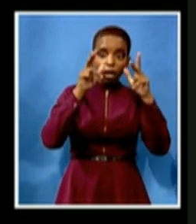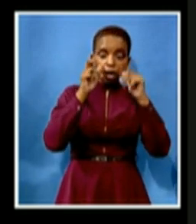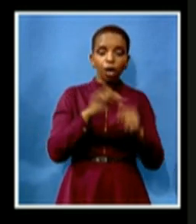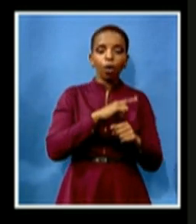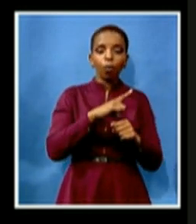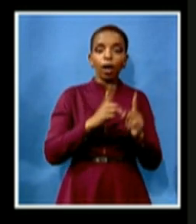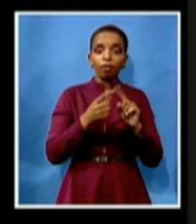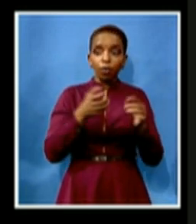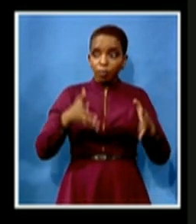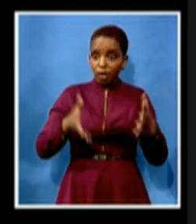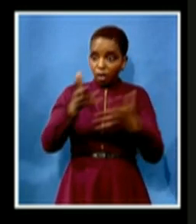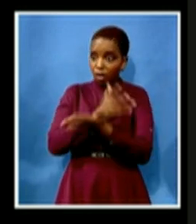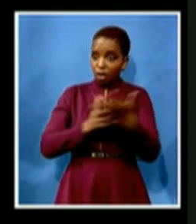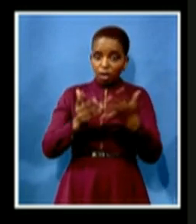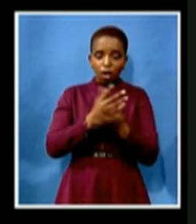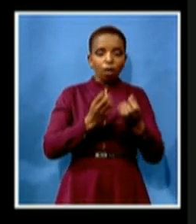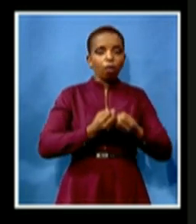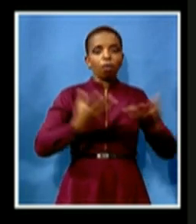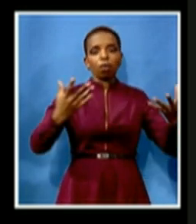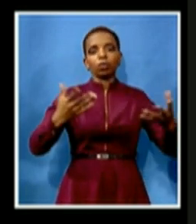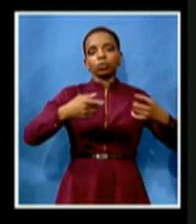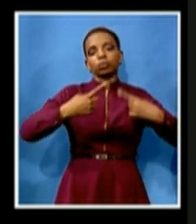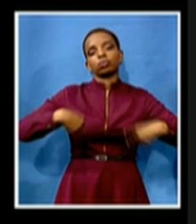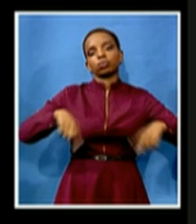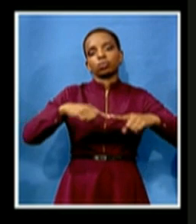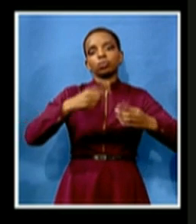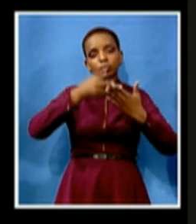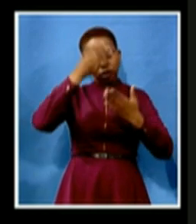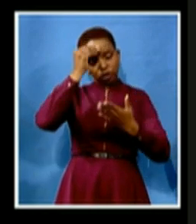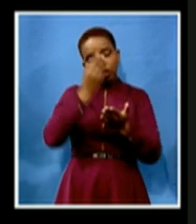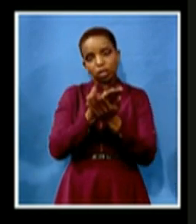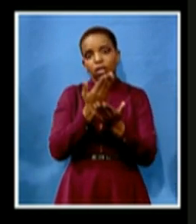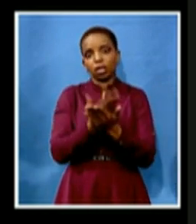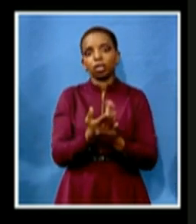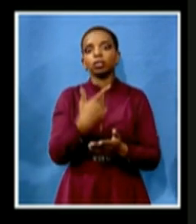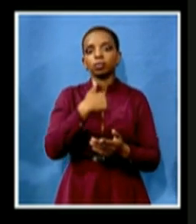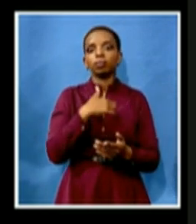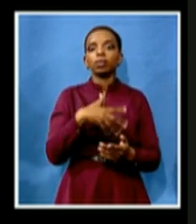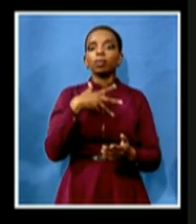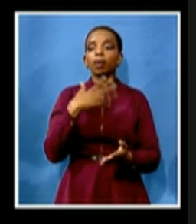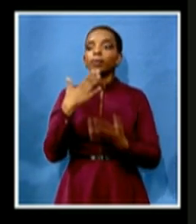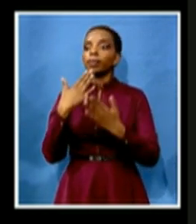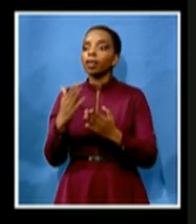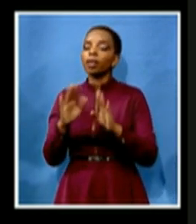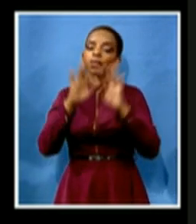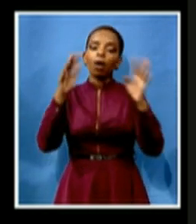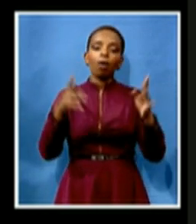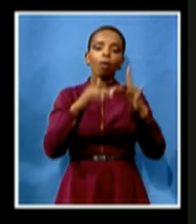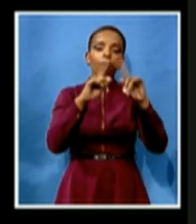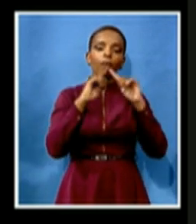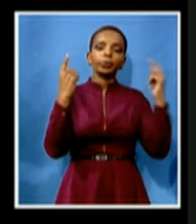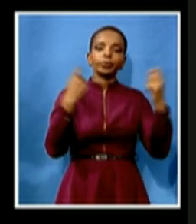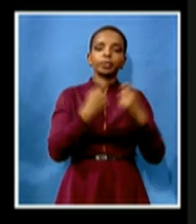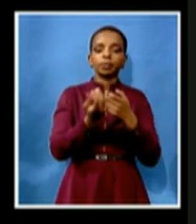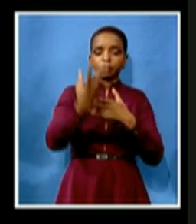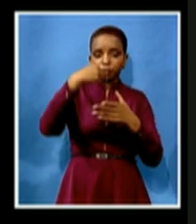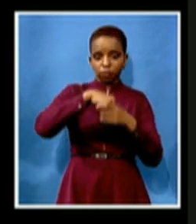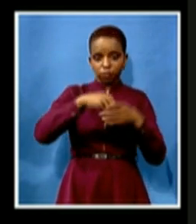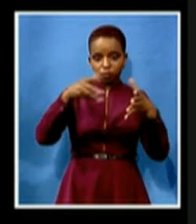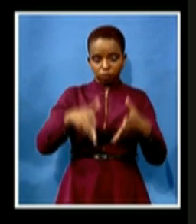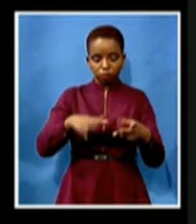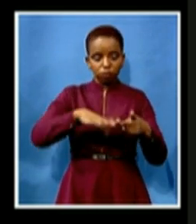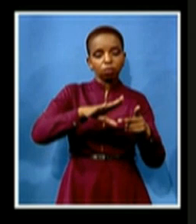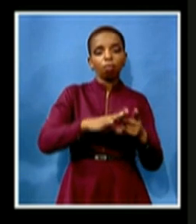the presenters, the modelers, and the whole team that's been part of this, and thanks to the media. At this point, I'd like to bring to a close, and